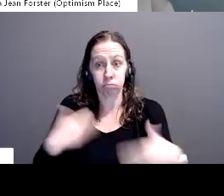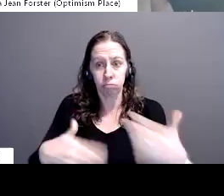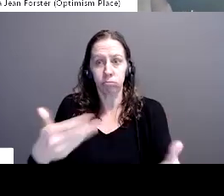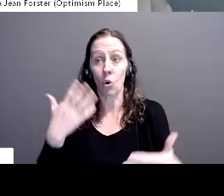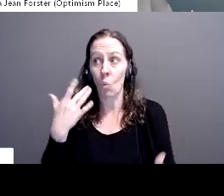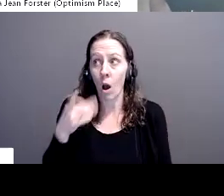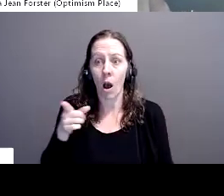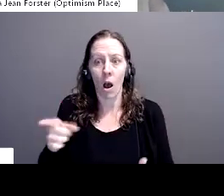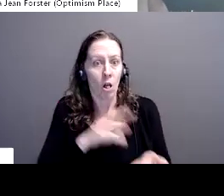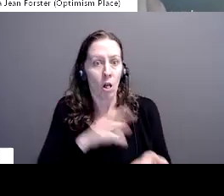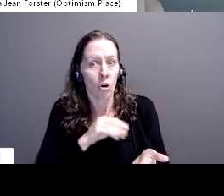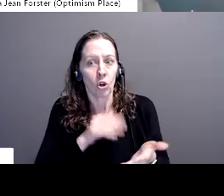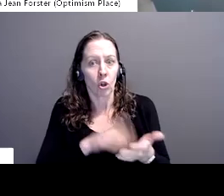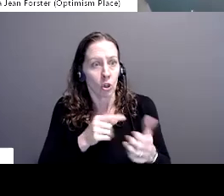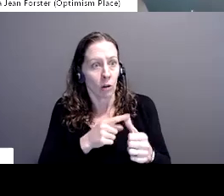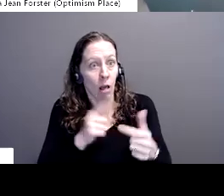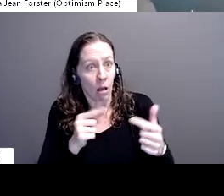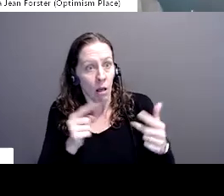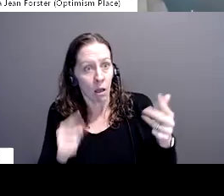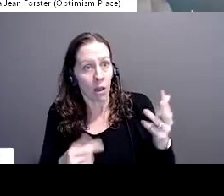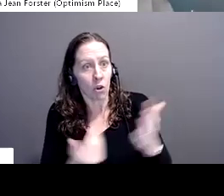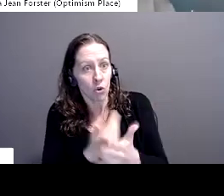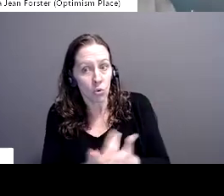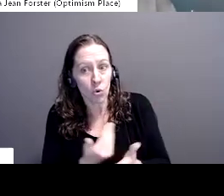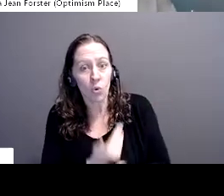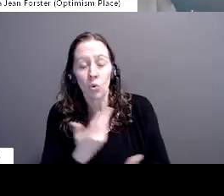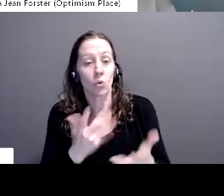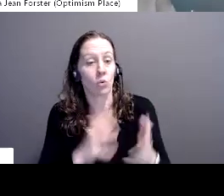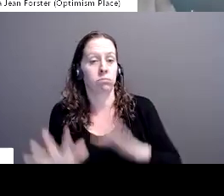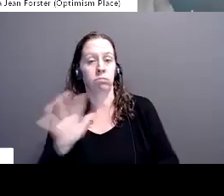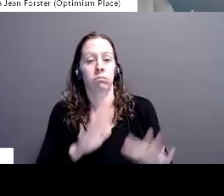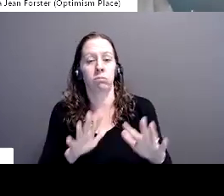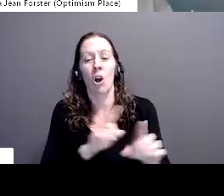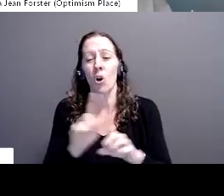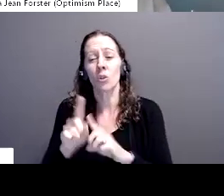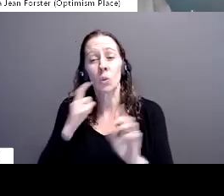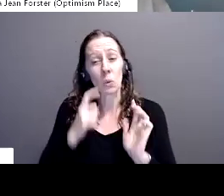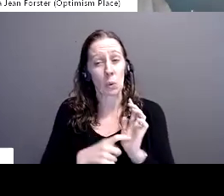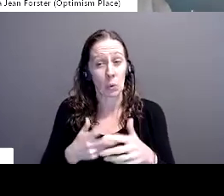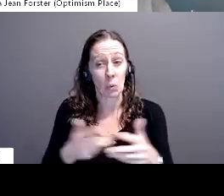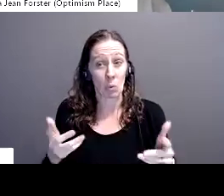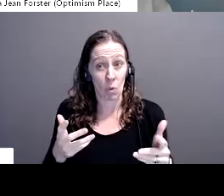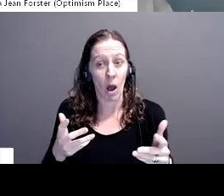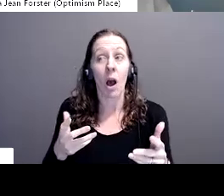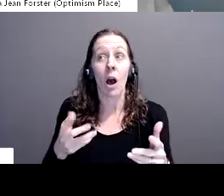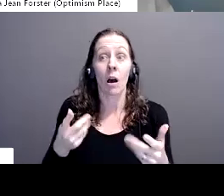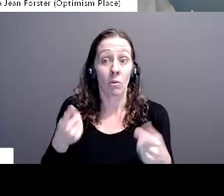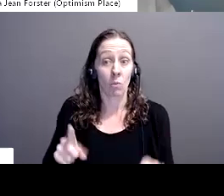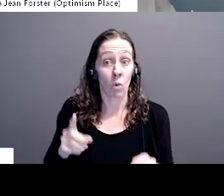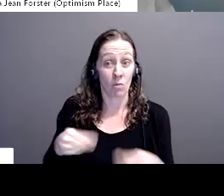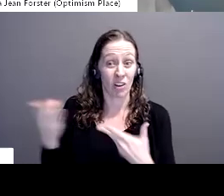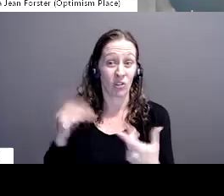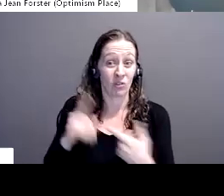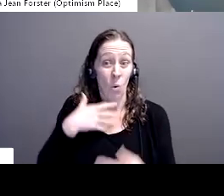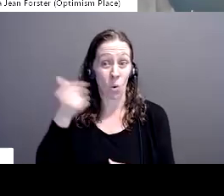learning so many new things. And one of the things that we've also noticed in serving older women is that